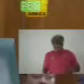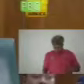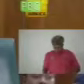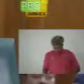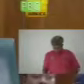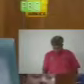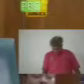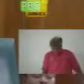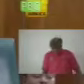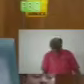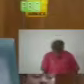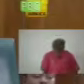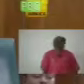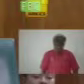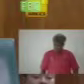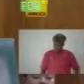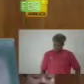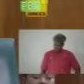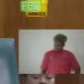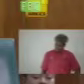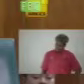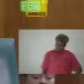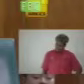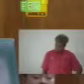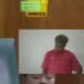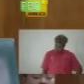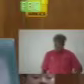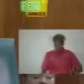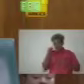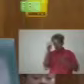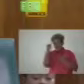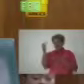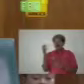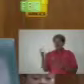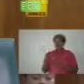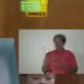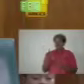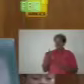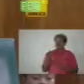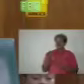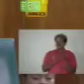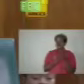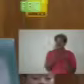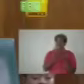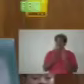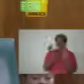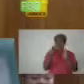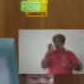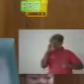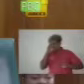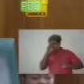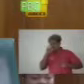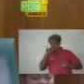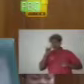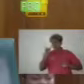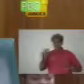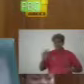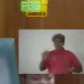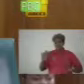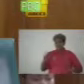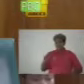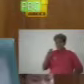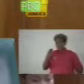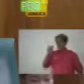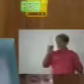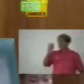look at that. Look at that. One of them, through clear search of the JLP's